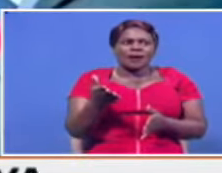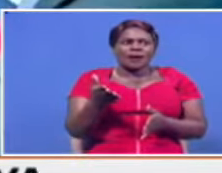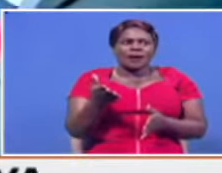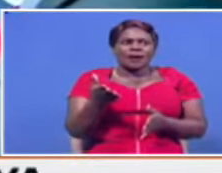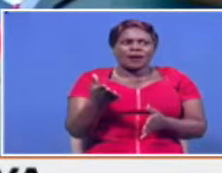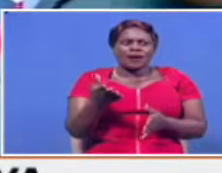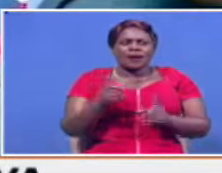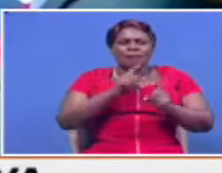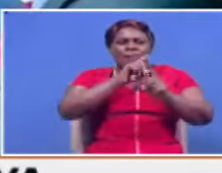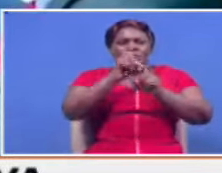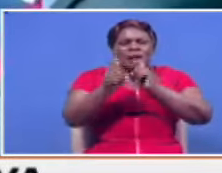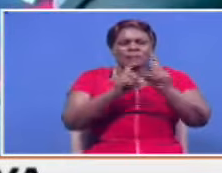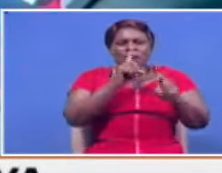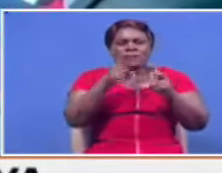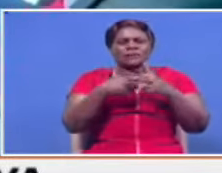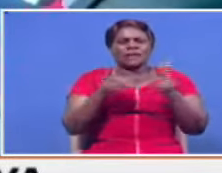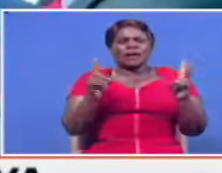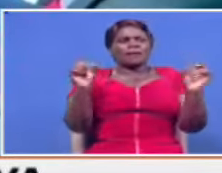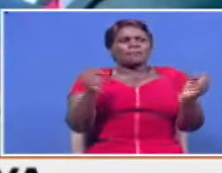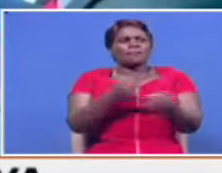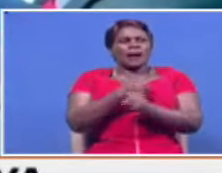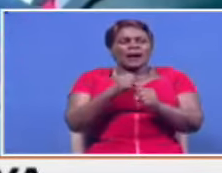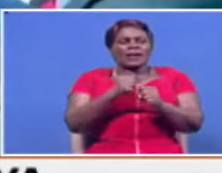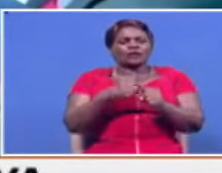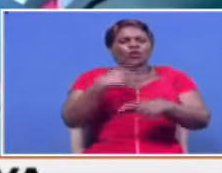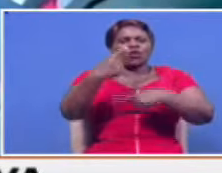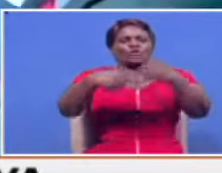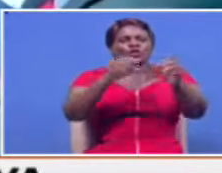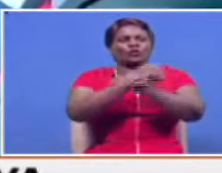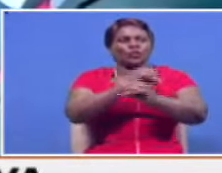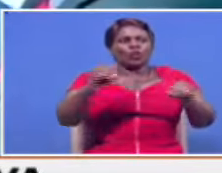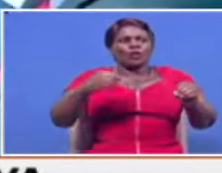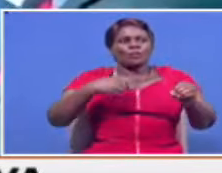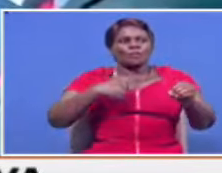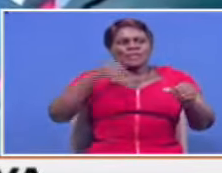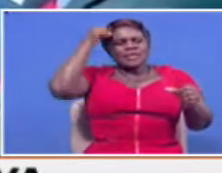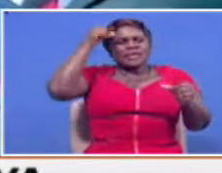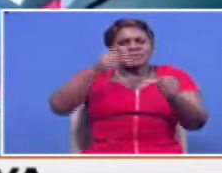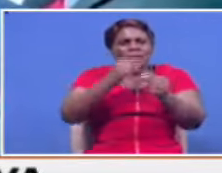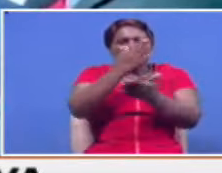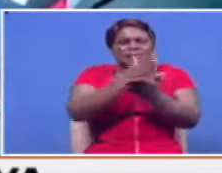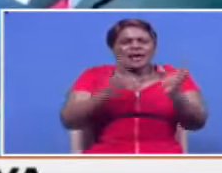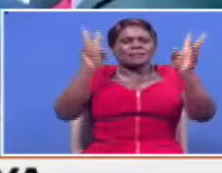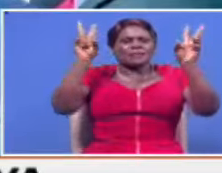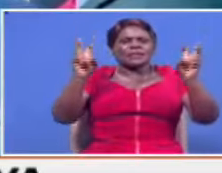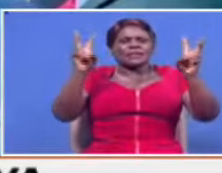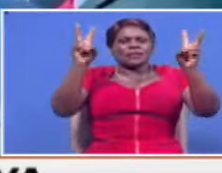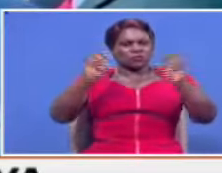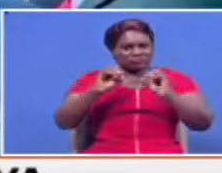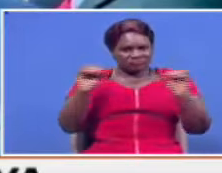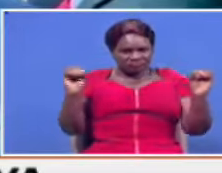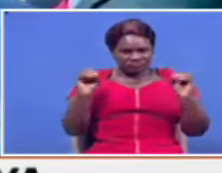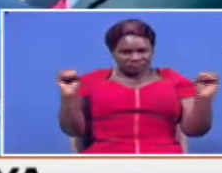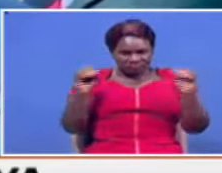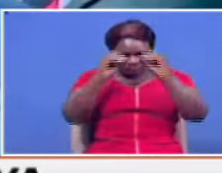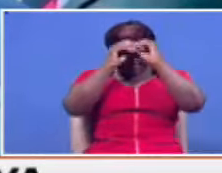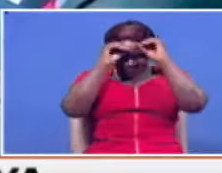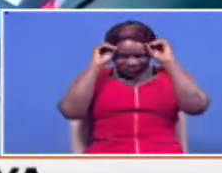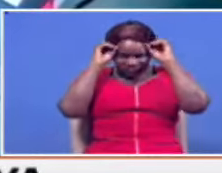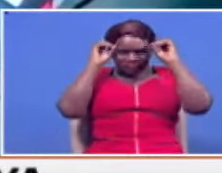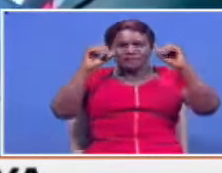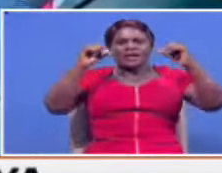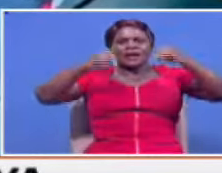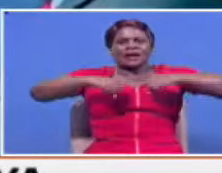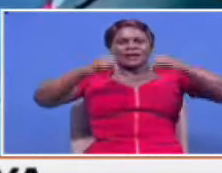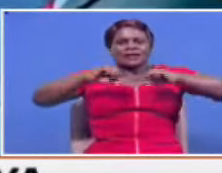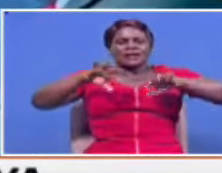the interviews, but they could not go far because I could not remember some of the issues. So we agreed